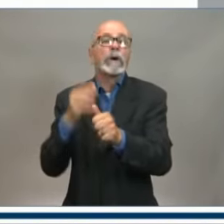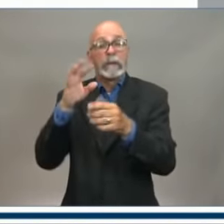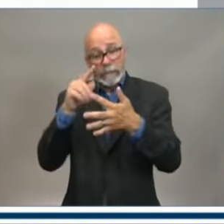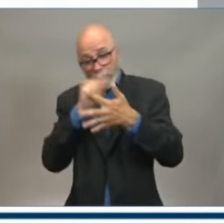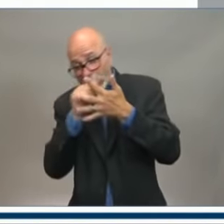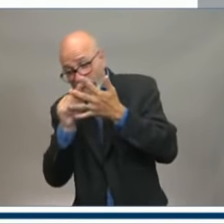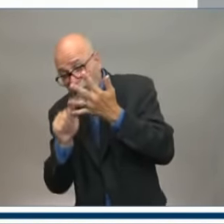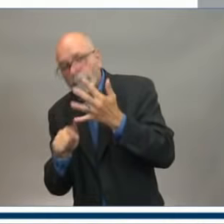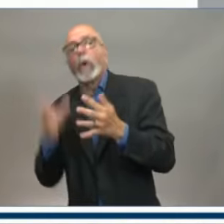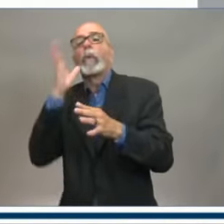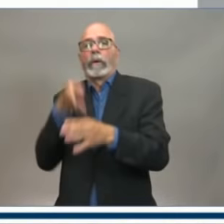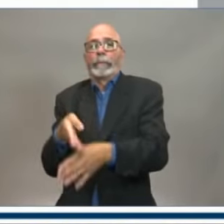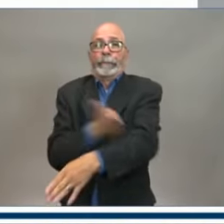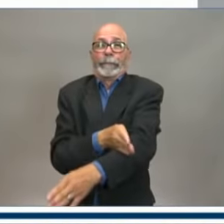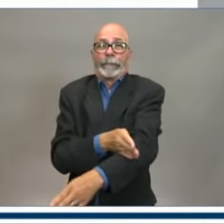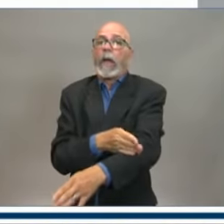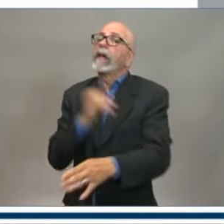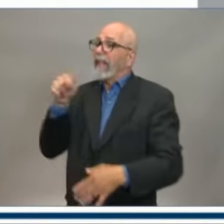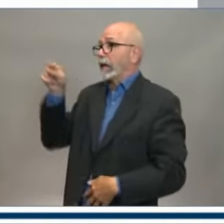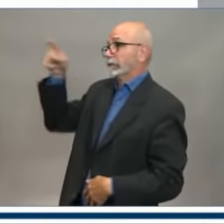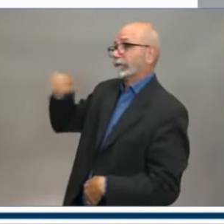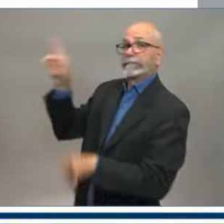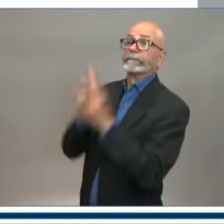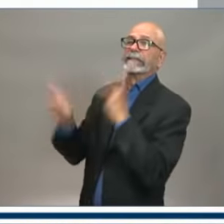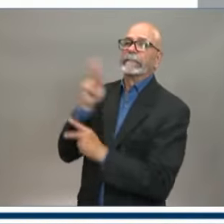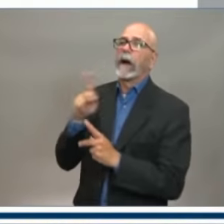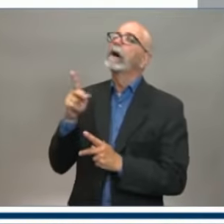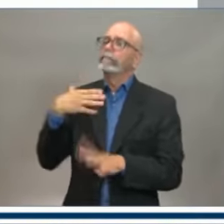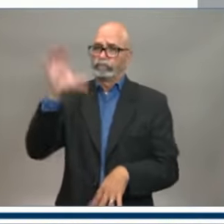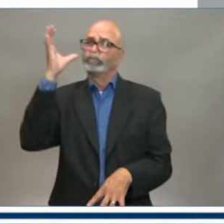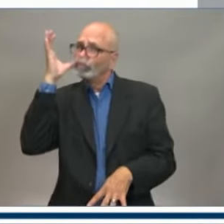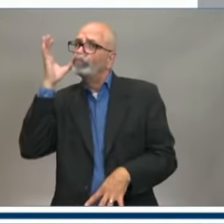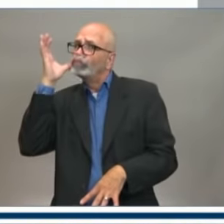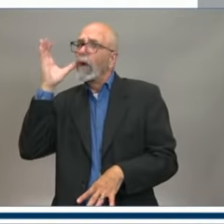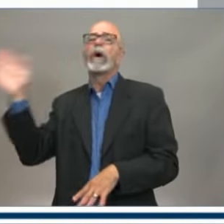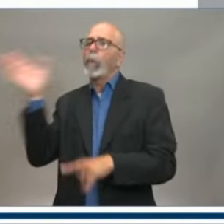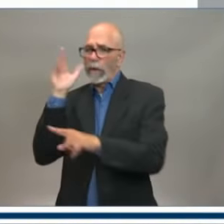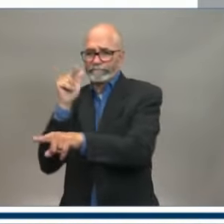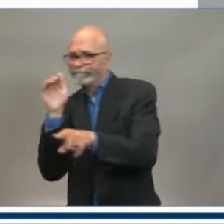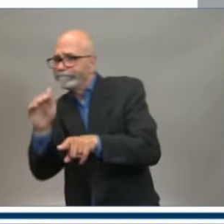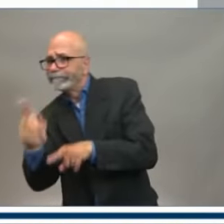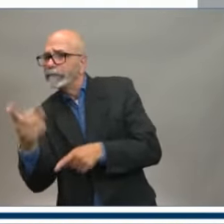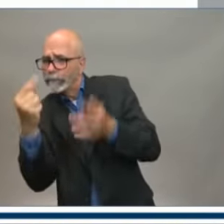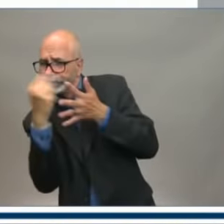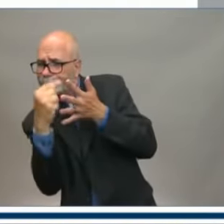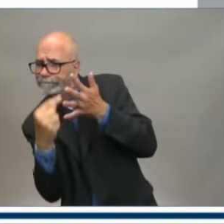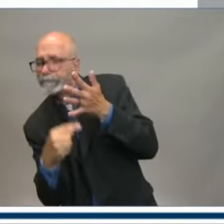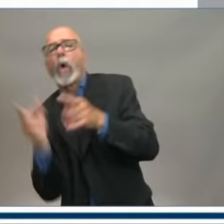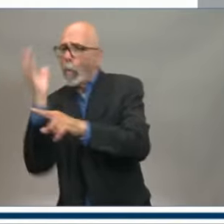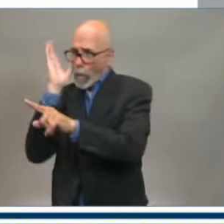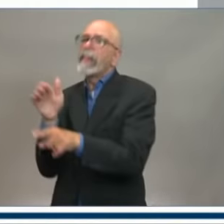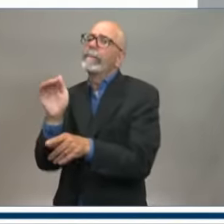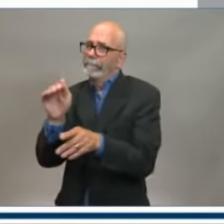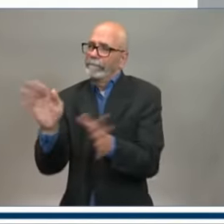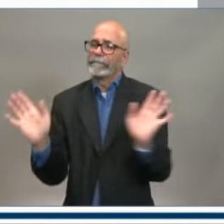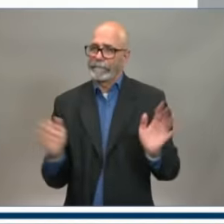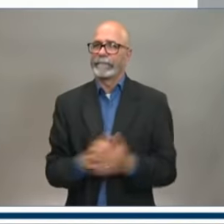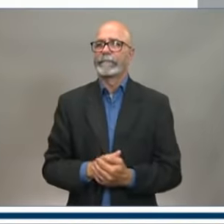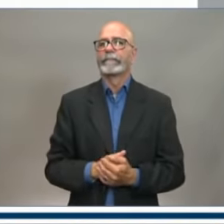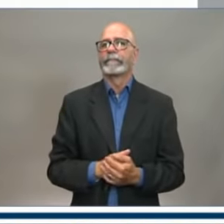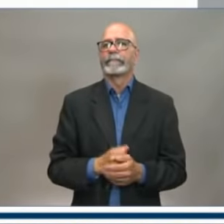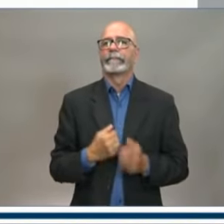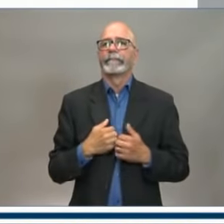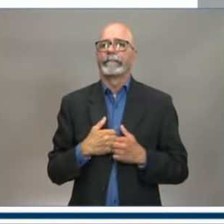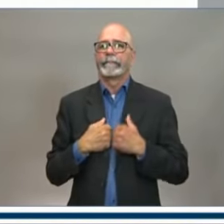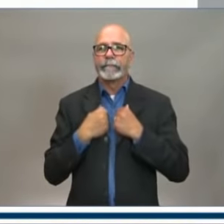to participate and follow those public health requirements that are being put in place in all our kind of public